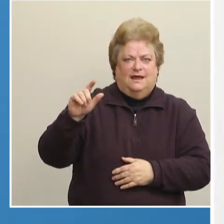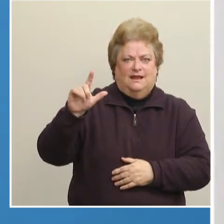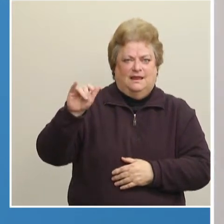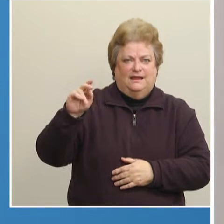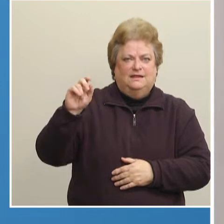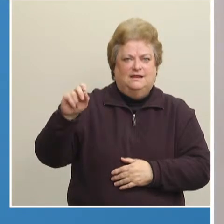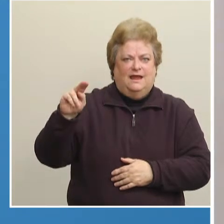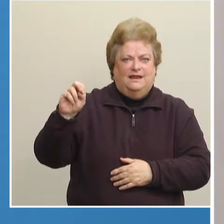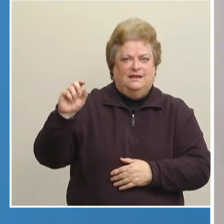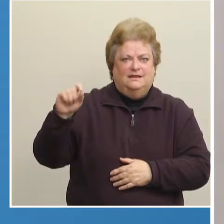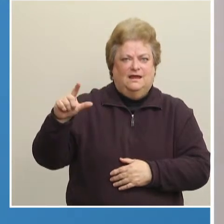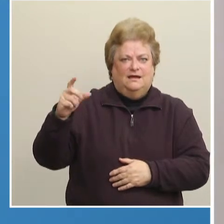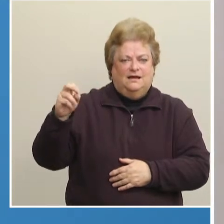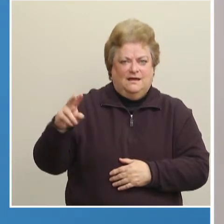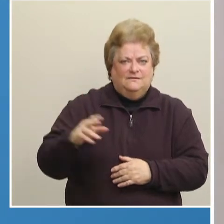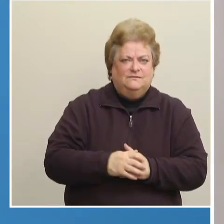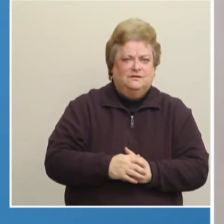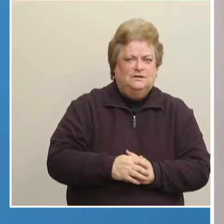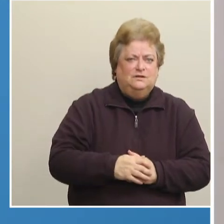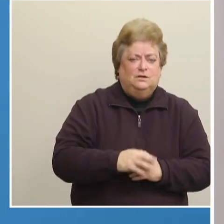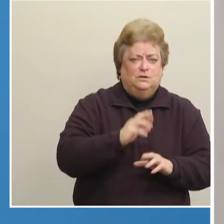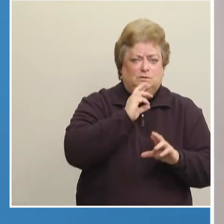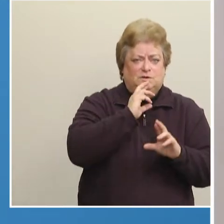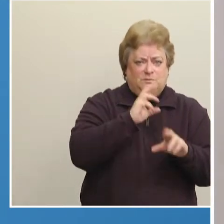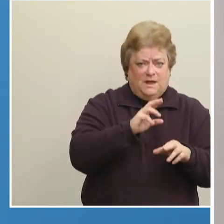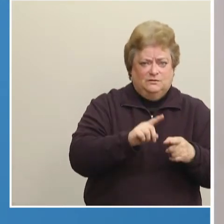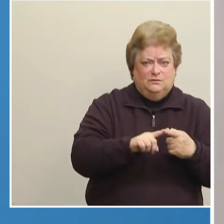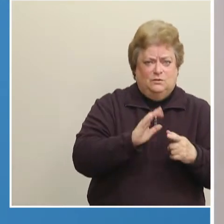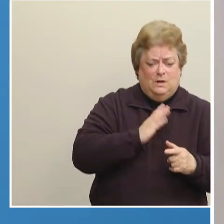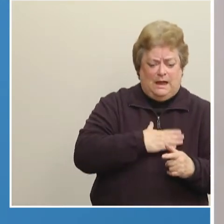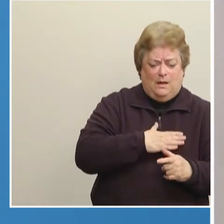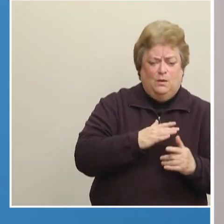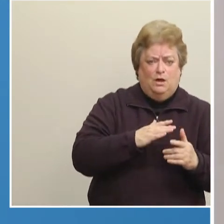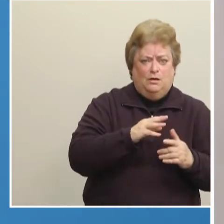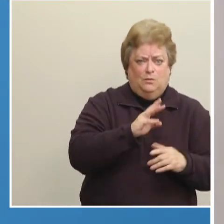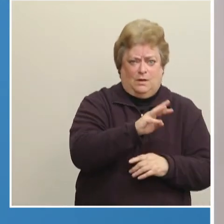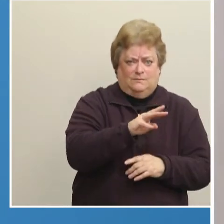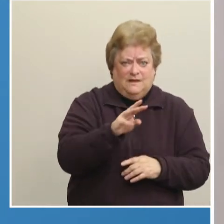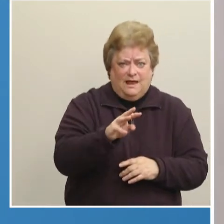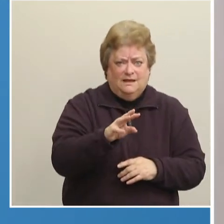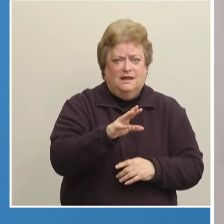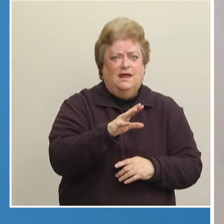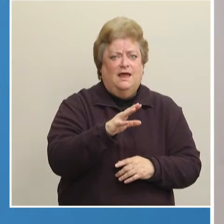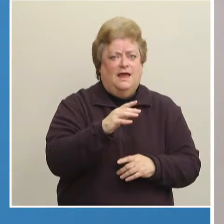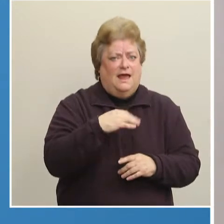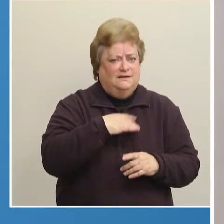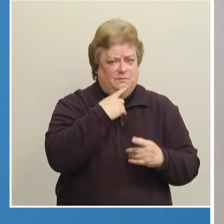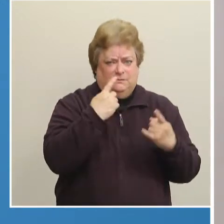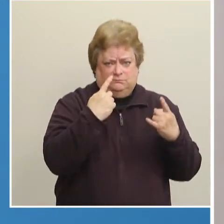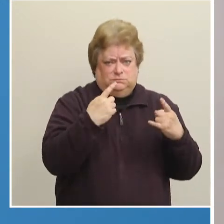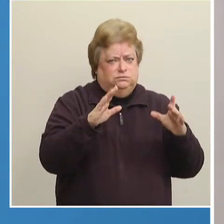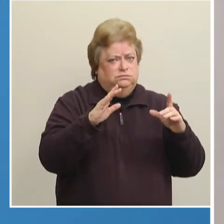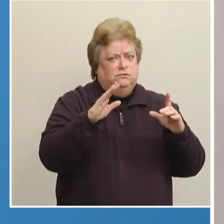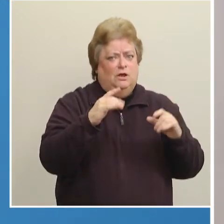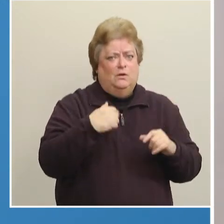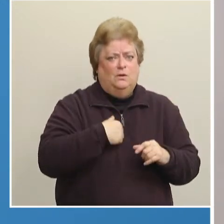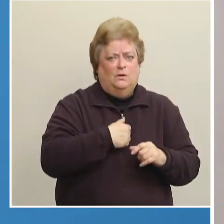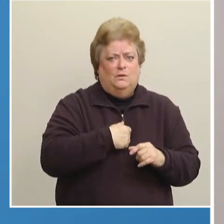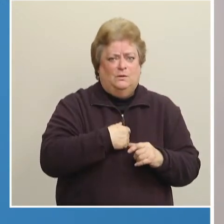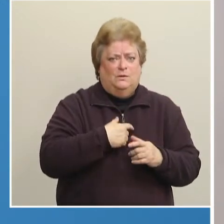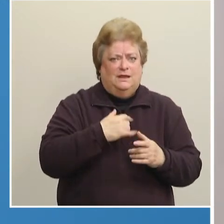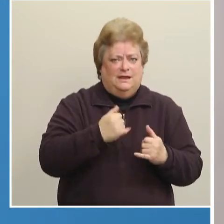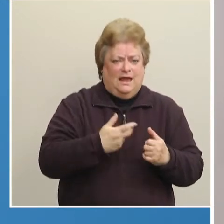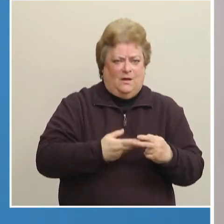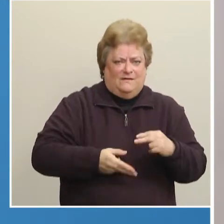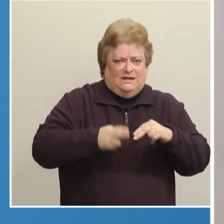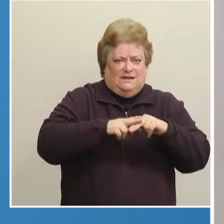covid19.lincoln.ne.gov. Response to our new online portal has been significant, and since last Thursday when we announced the additional